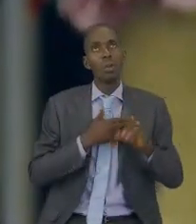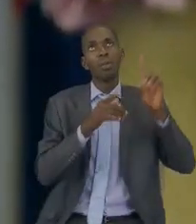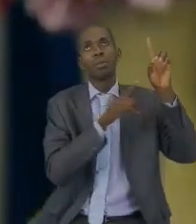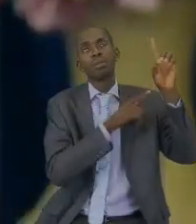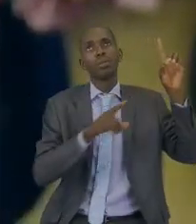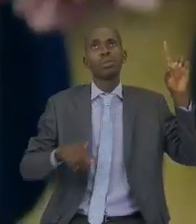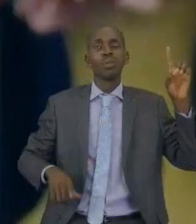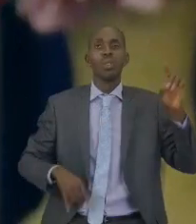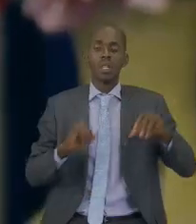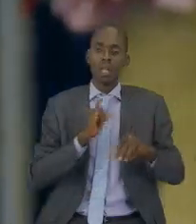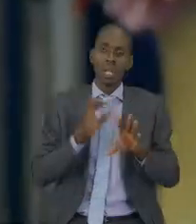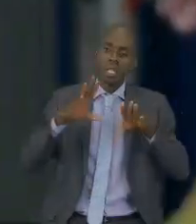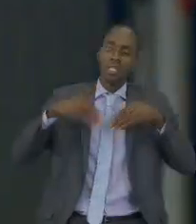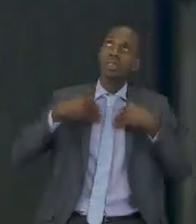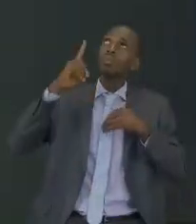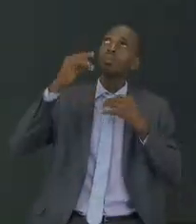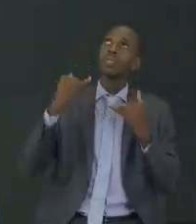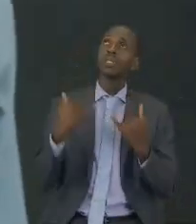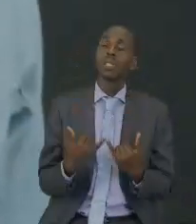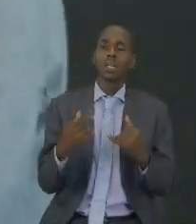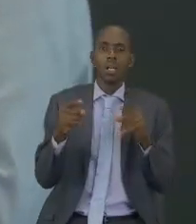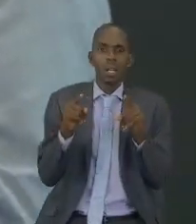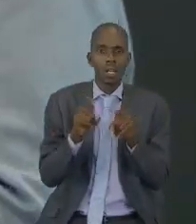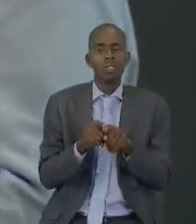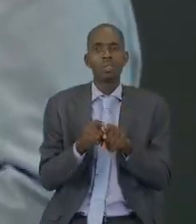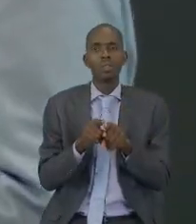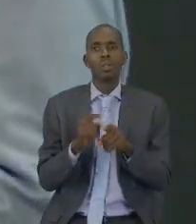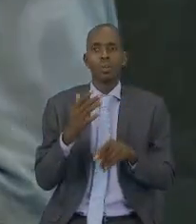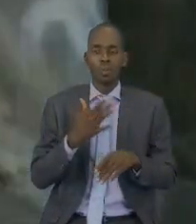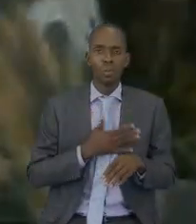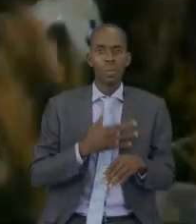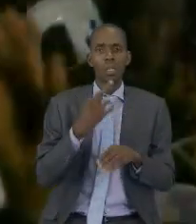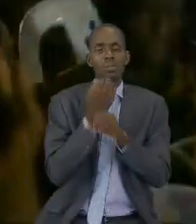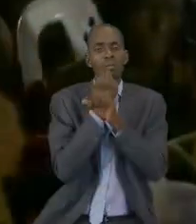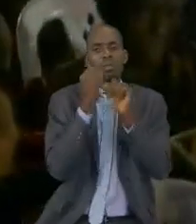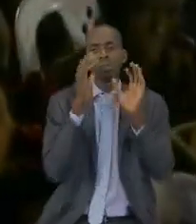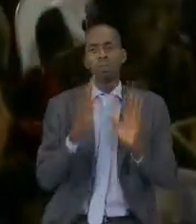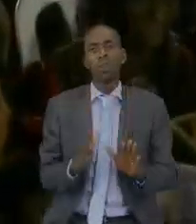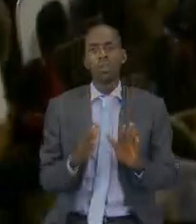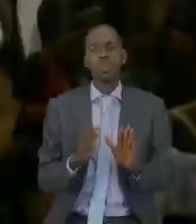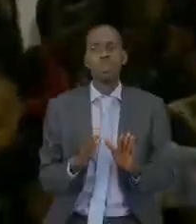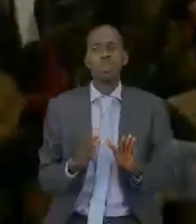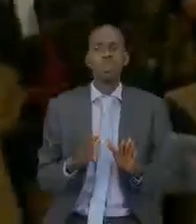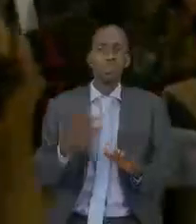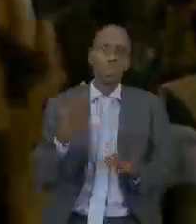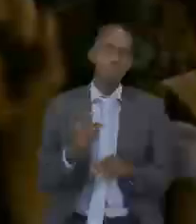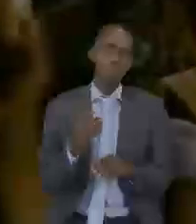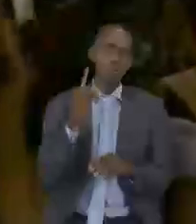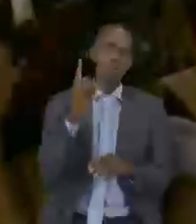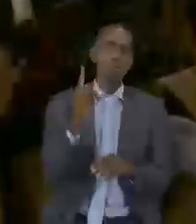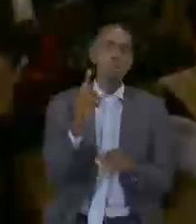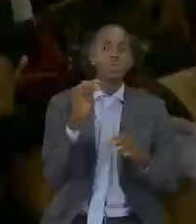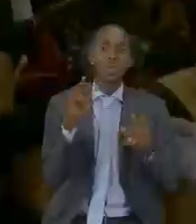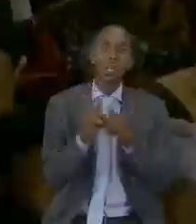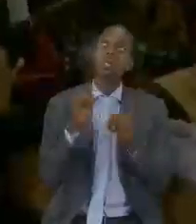Lord. I take you now as my Redeemer, as the one that